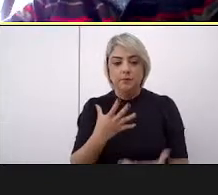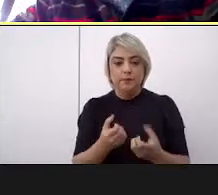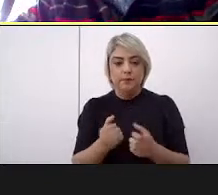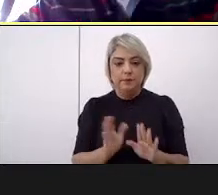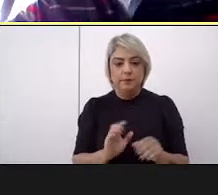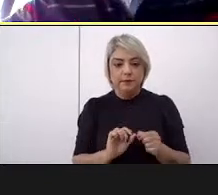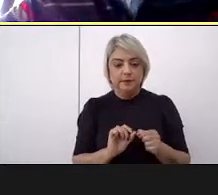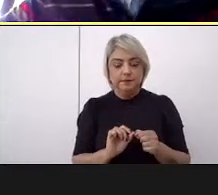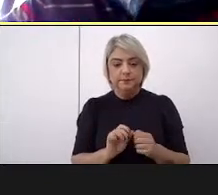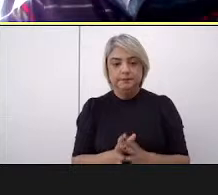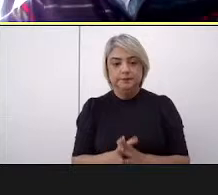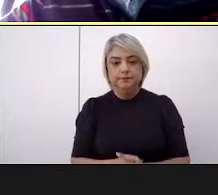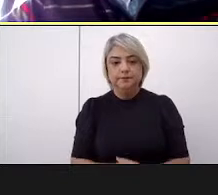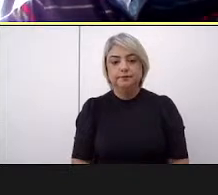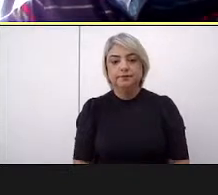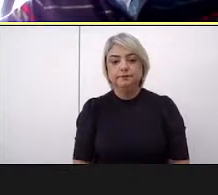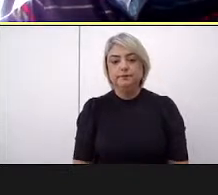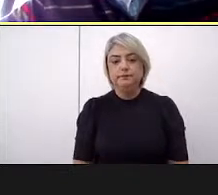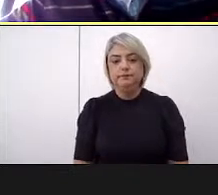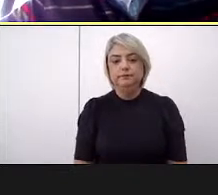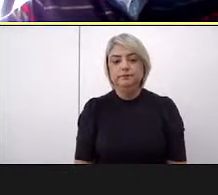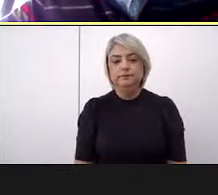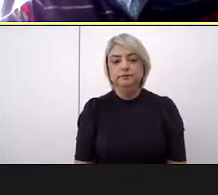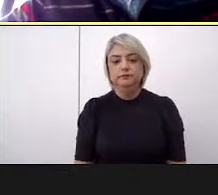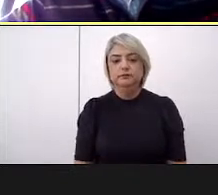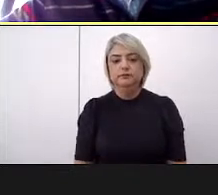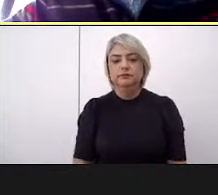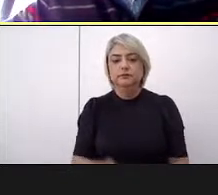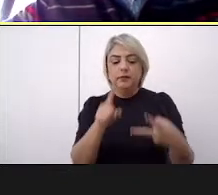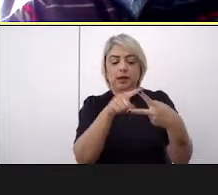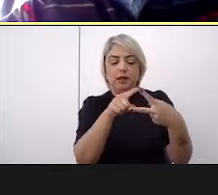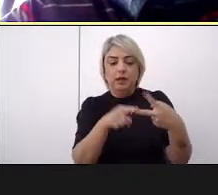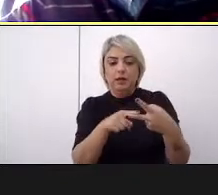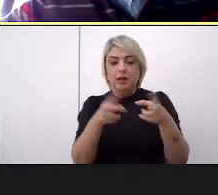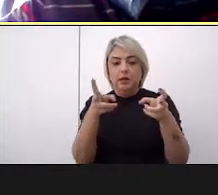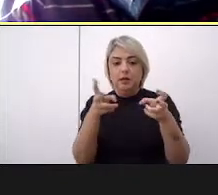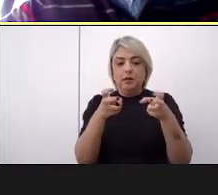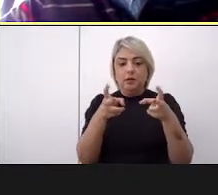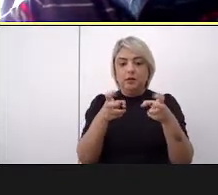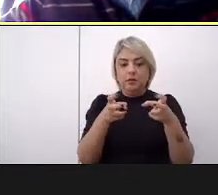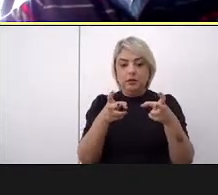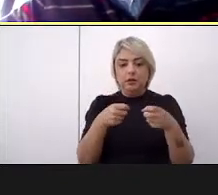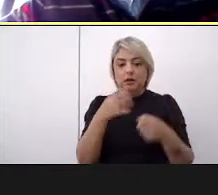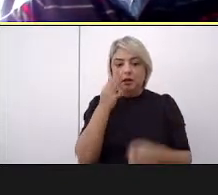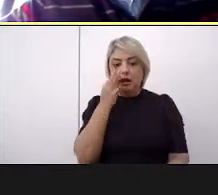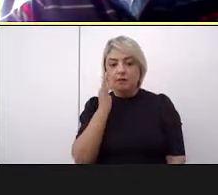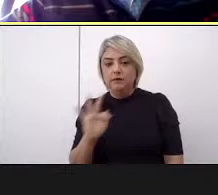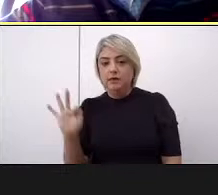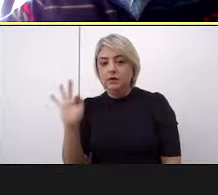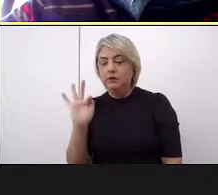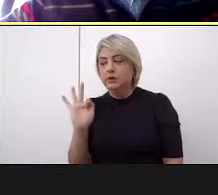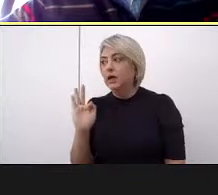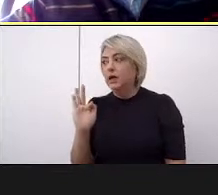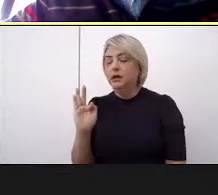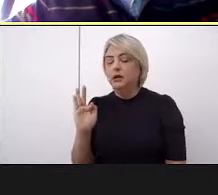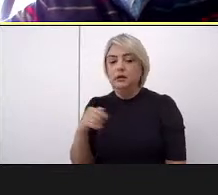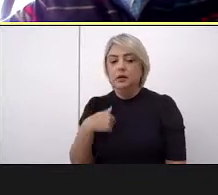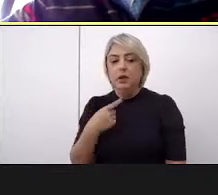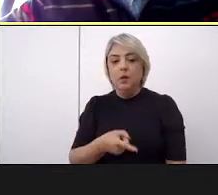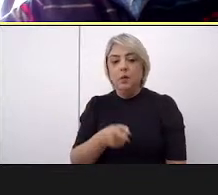So three research perspectives has been developed in France. The first one seeks to